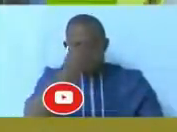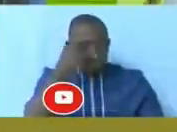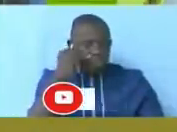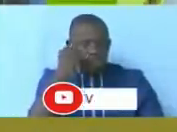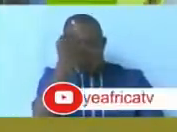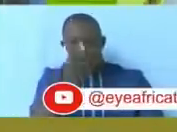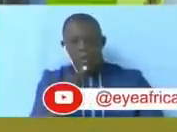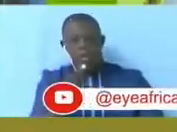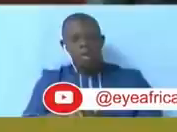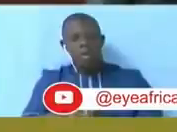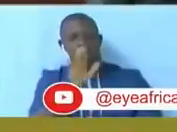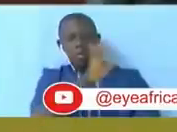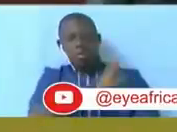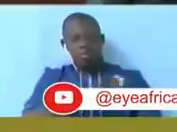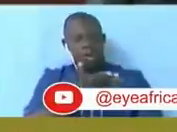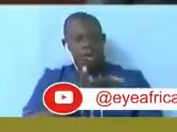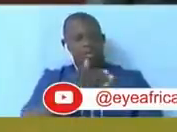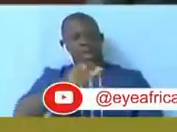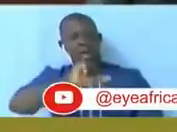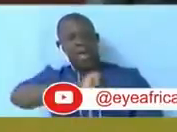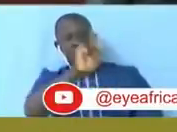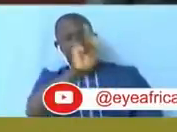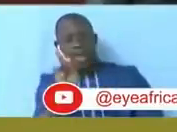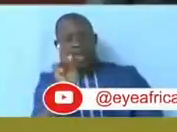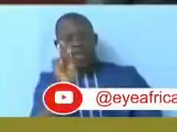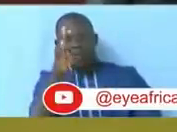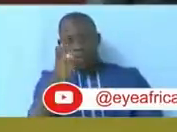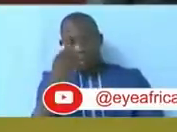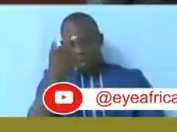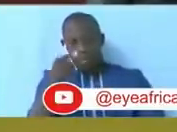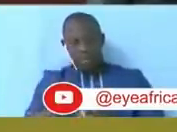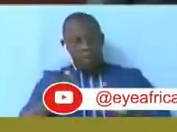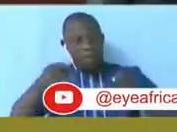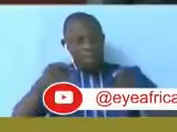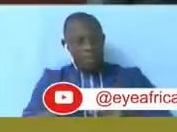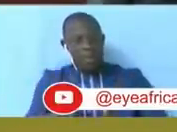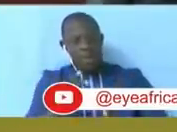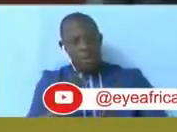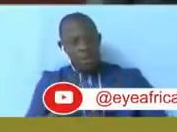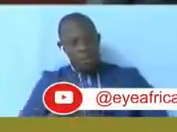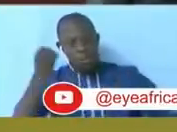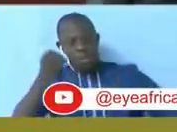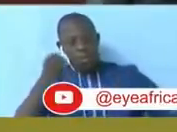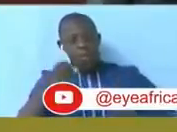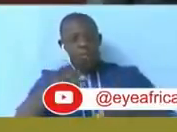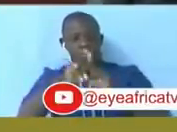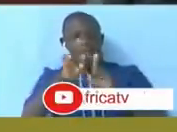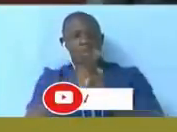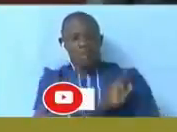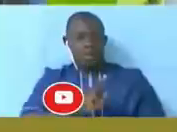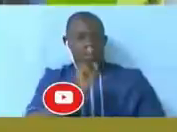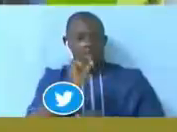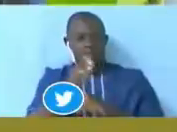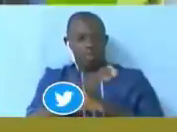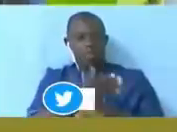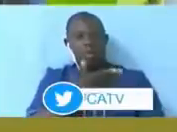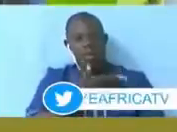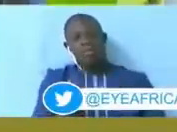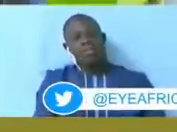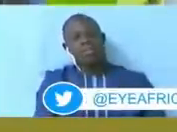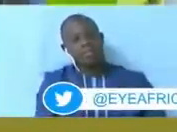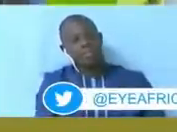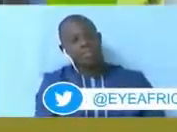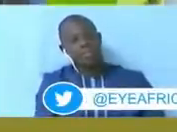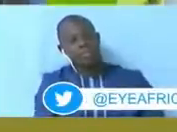had AK-47 machine guns with them. But AK-47 machine gun. And that was the